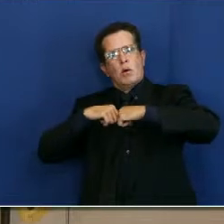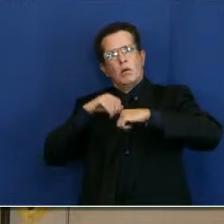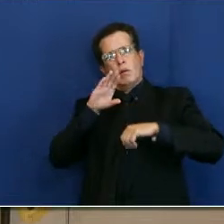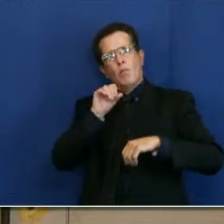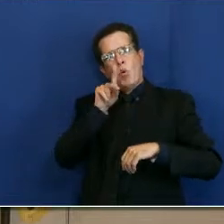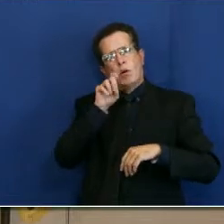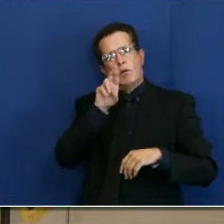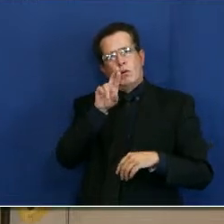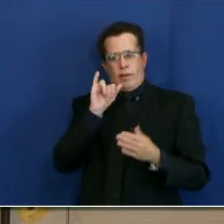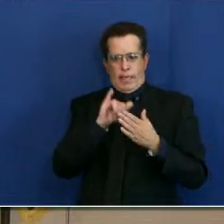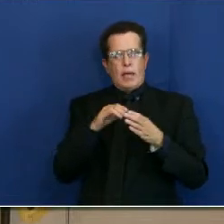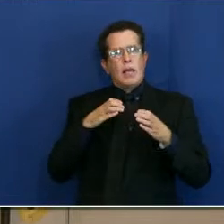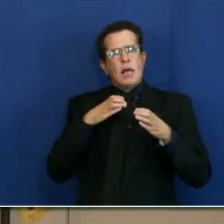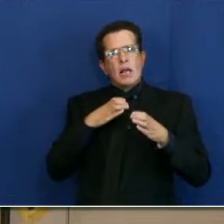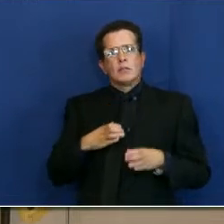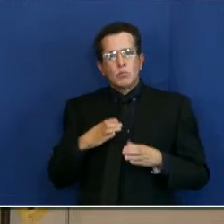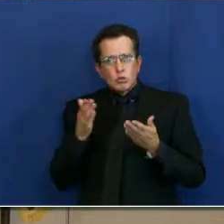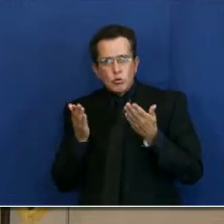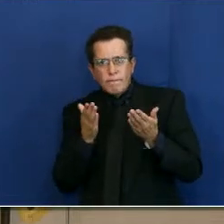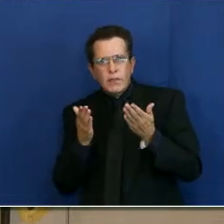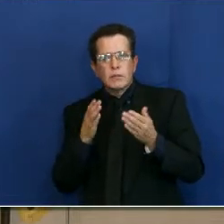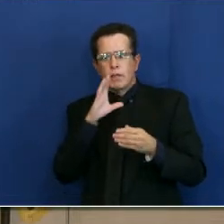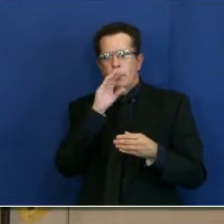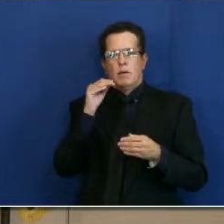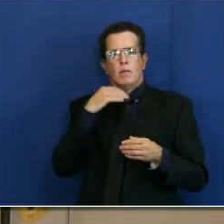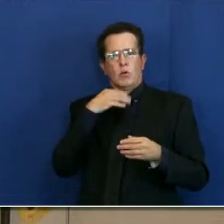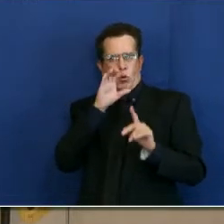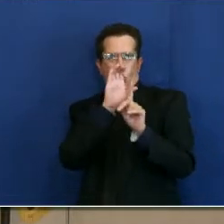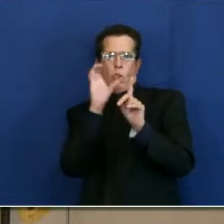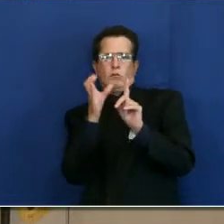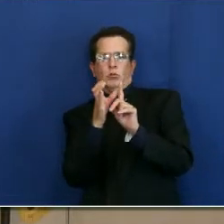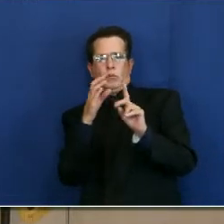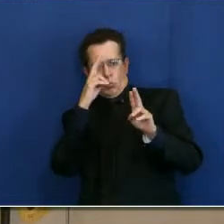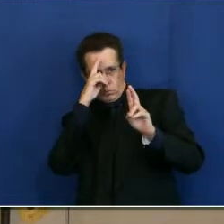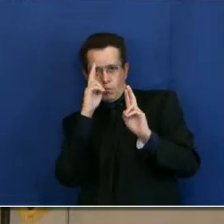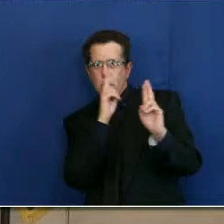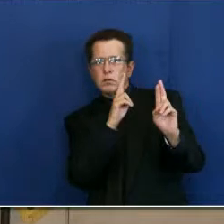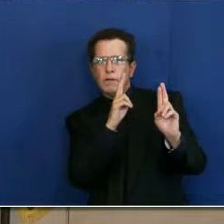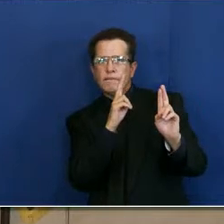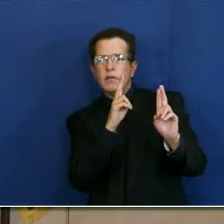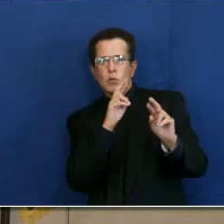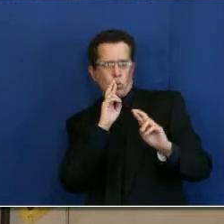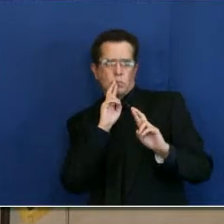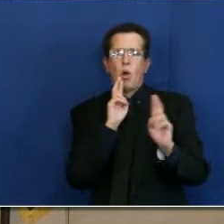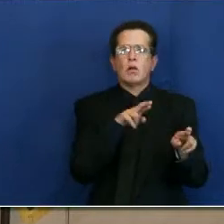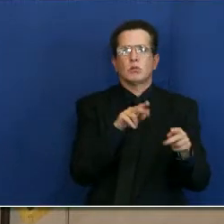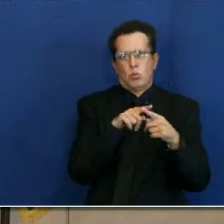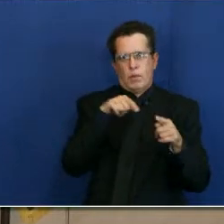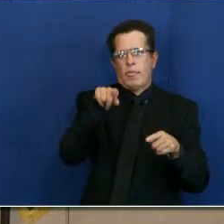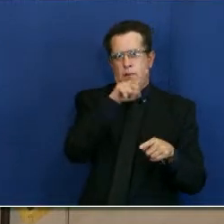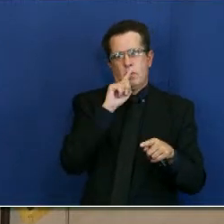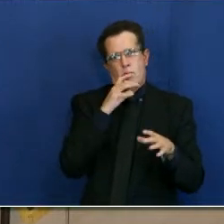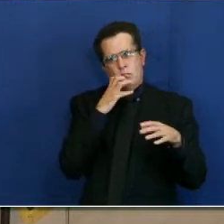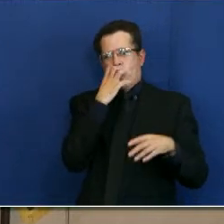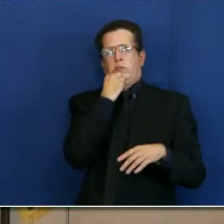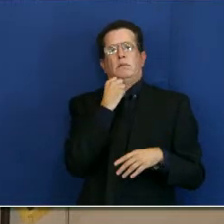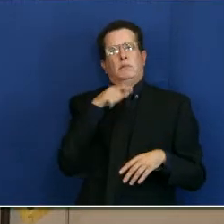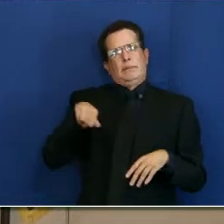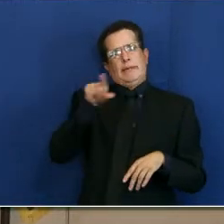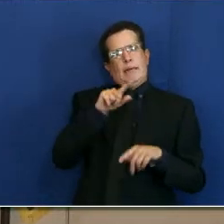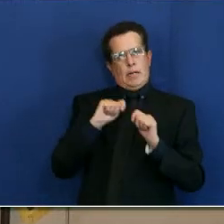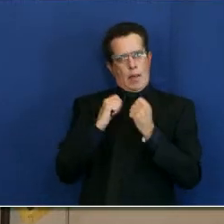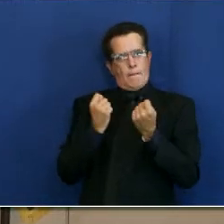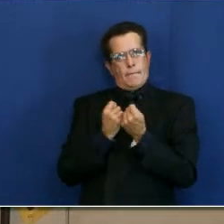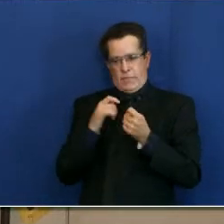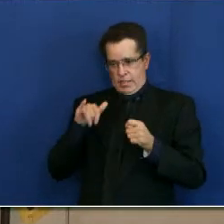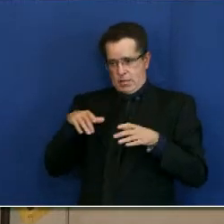customer service element, the cultural responsiveness, very important to us of the staff, the county team that's